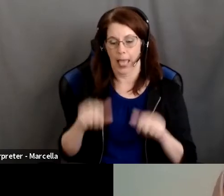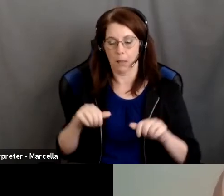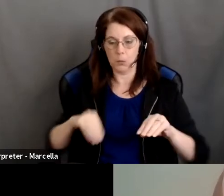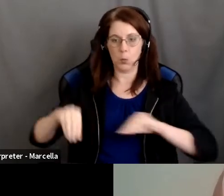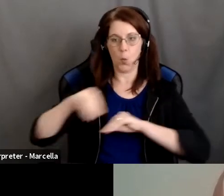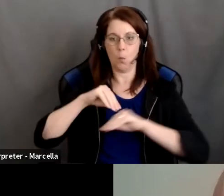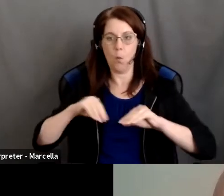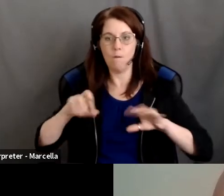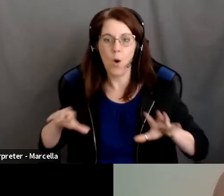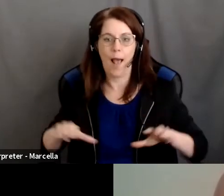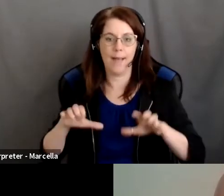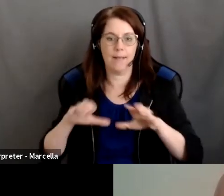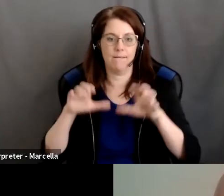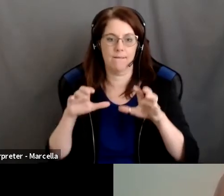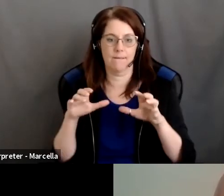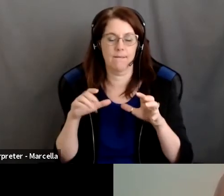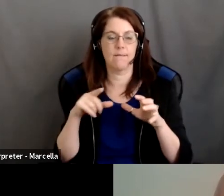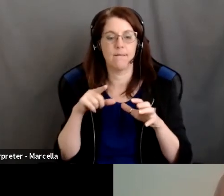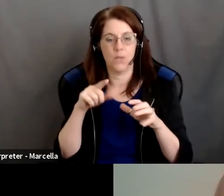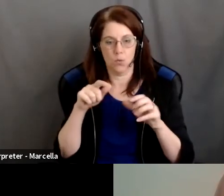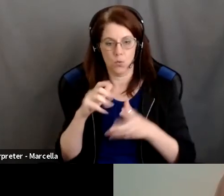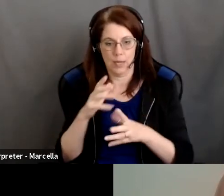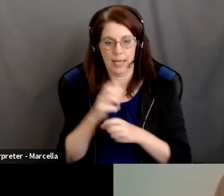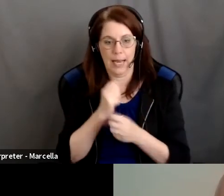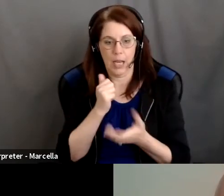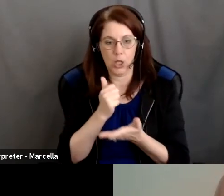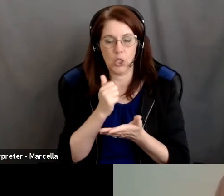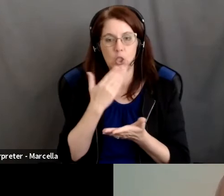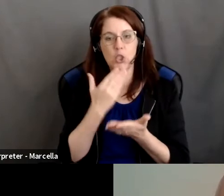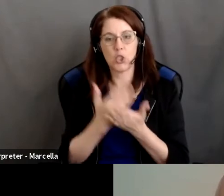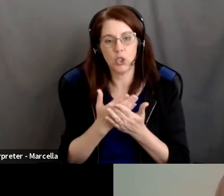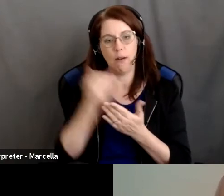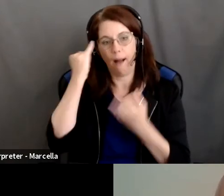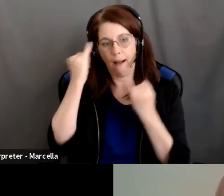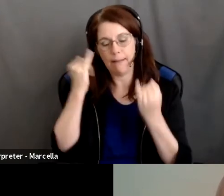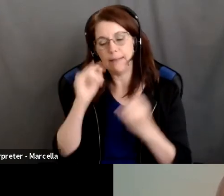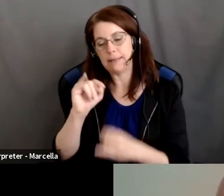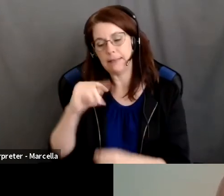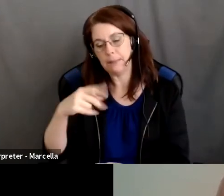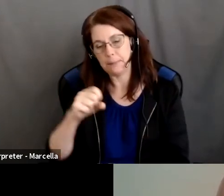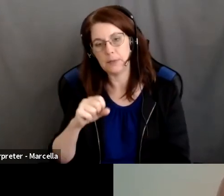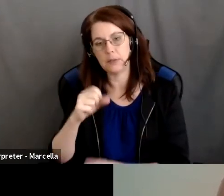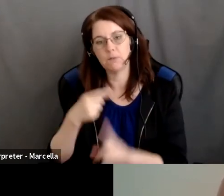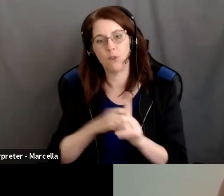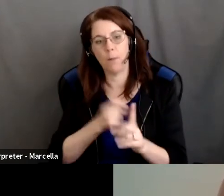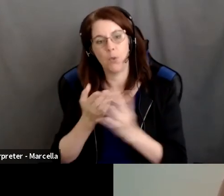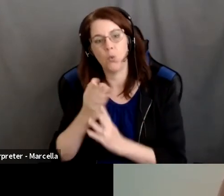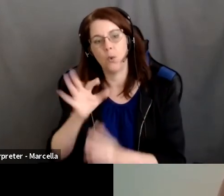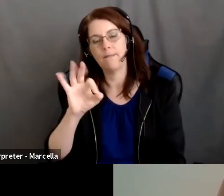or active. You can get some good tips and pointers through FEMA.